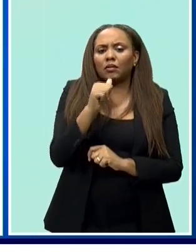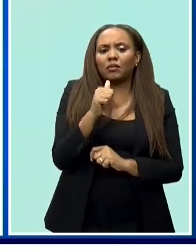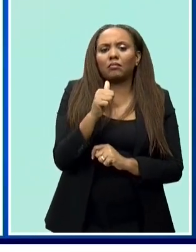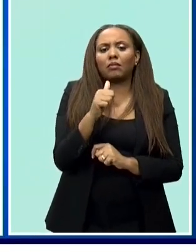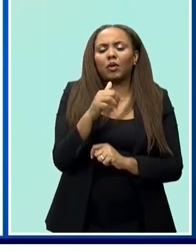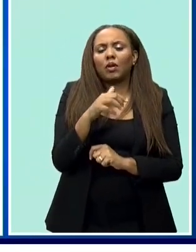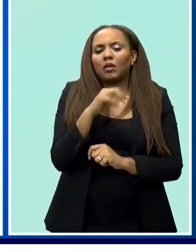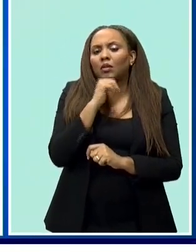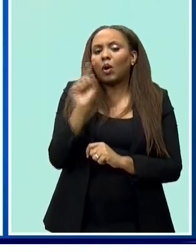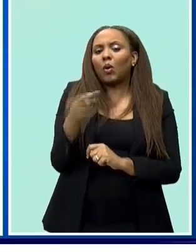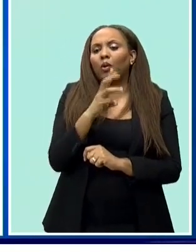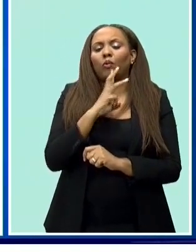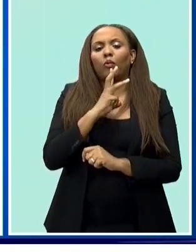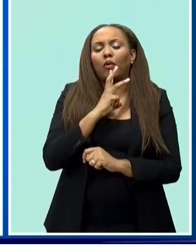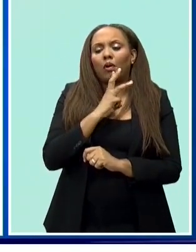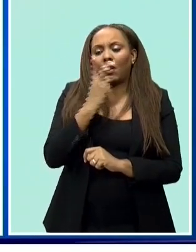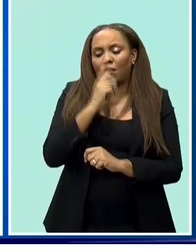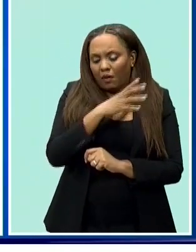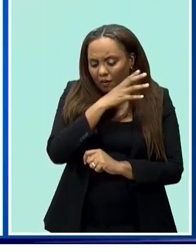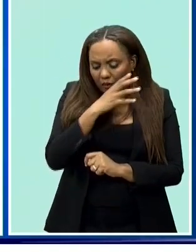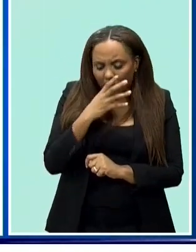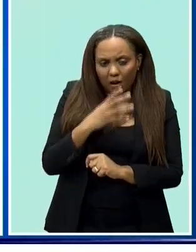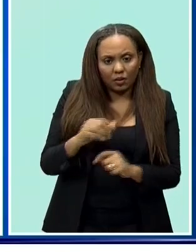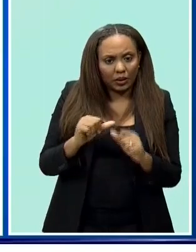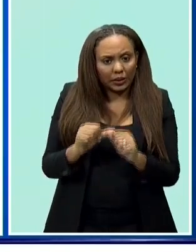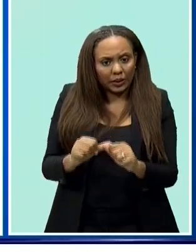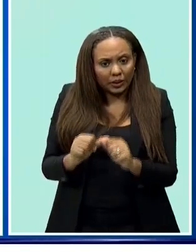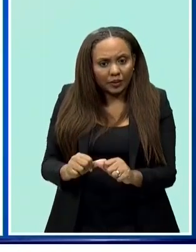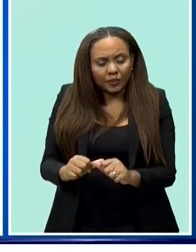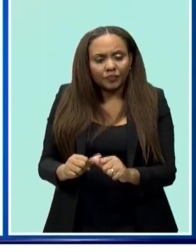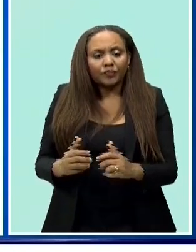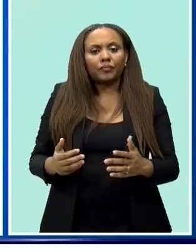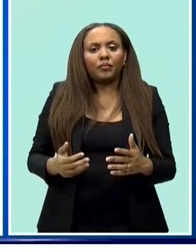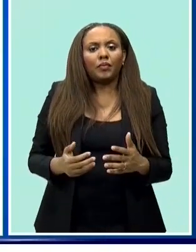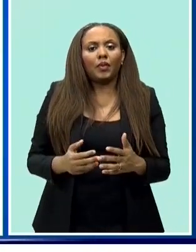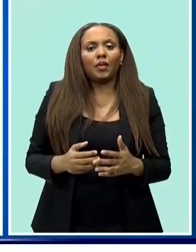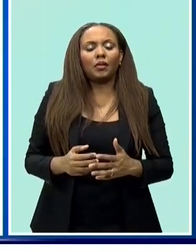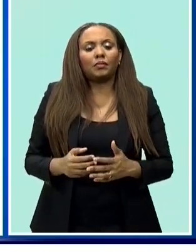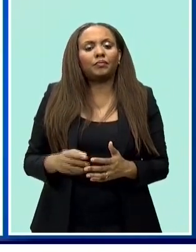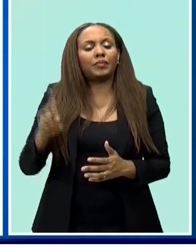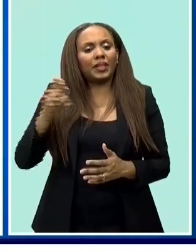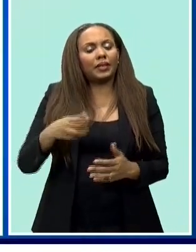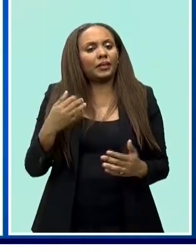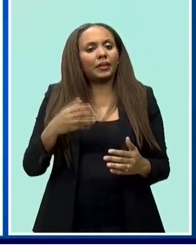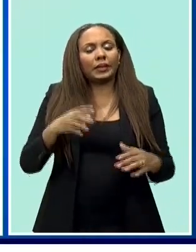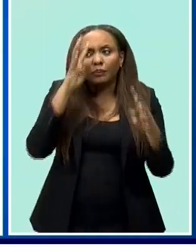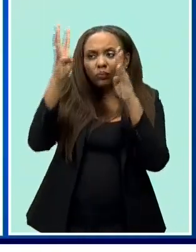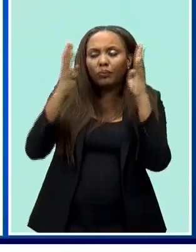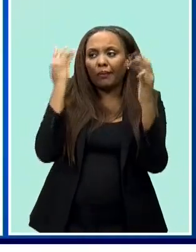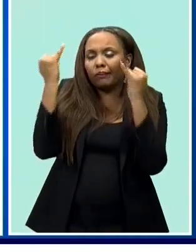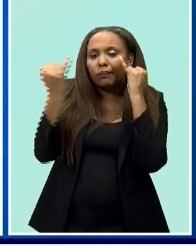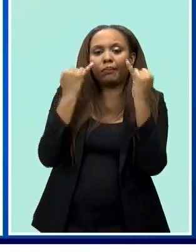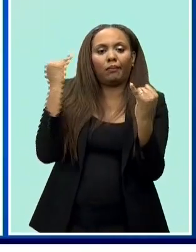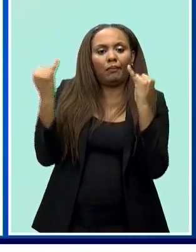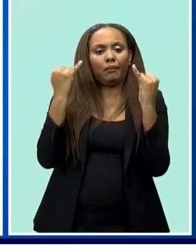units for farming to continue. And so that would happen on the arrangement we have for farmers to